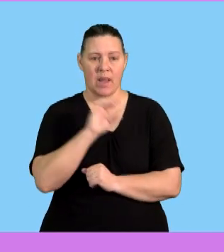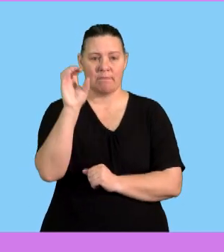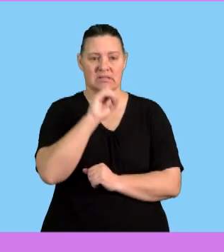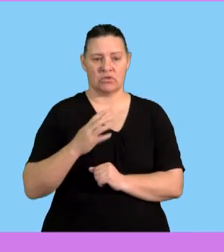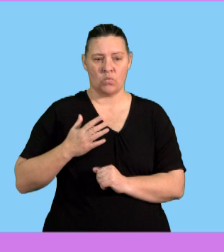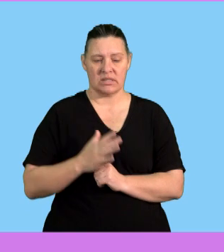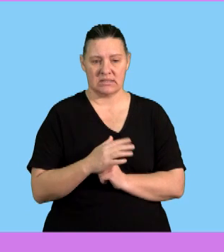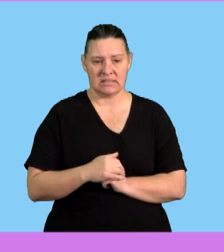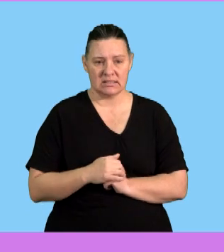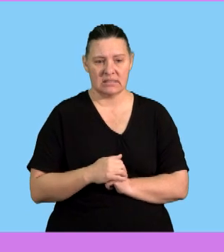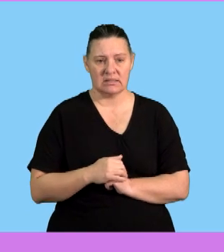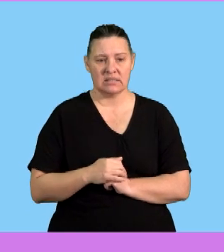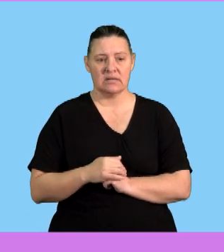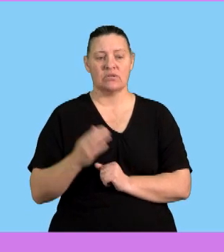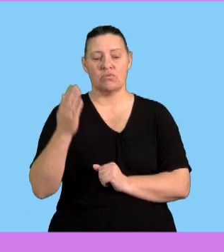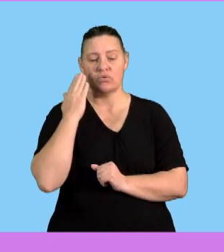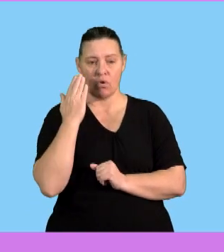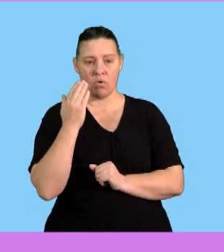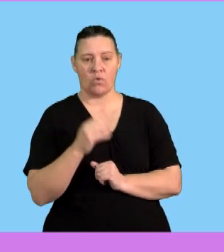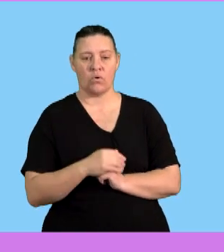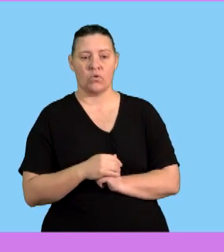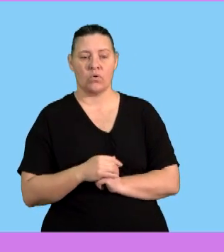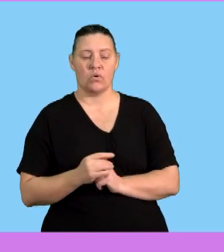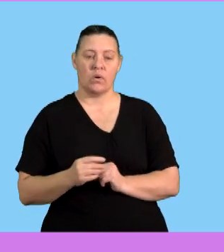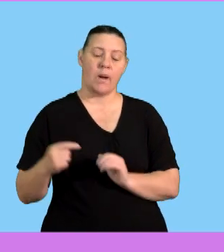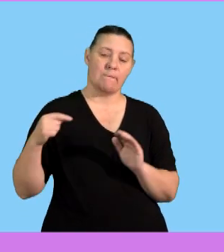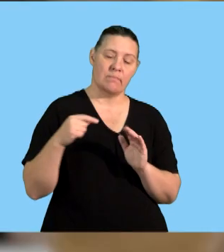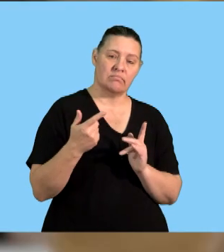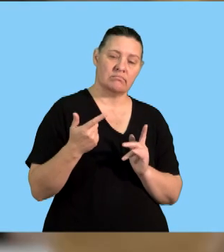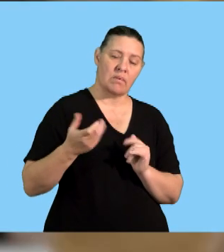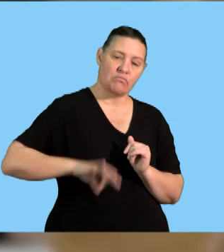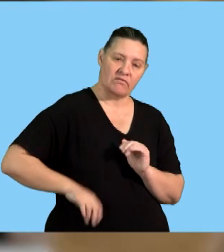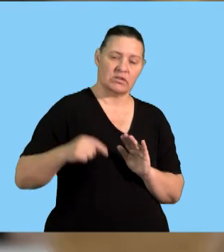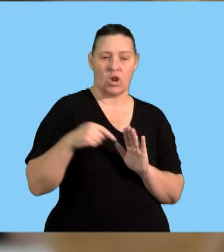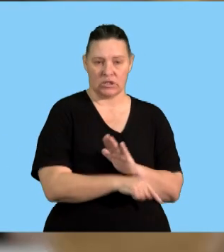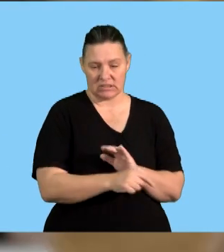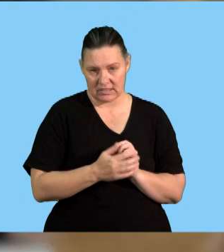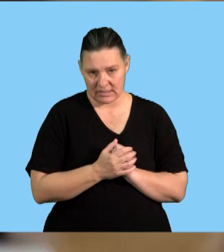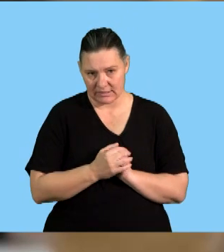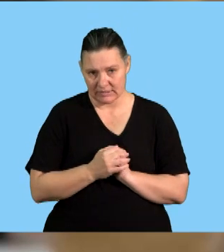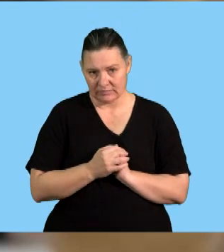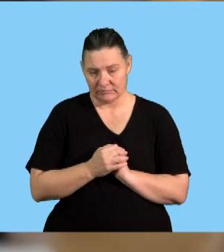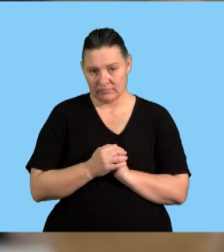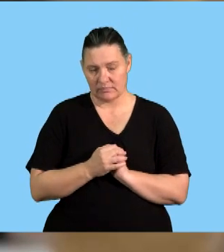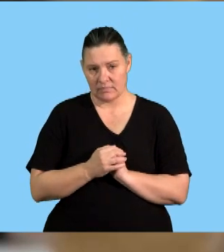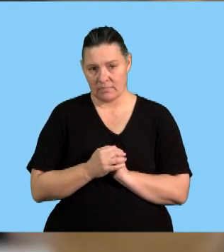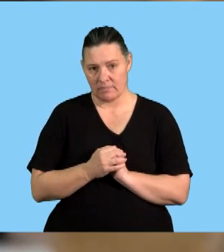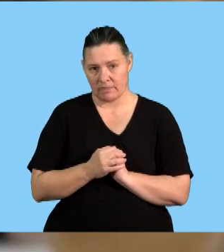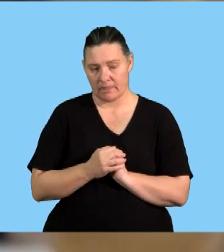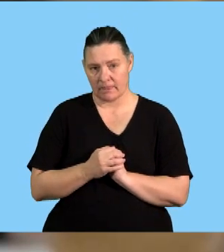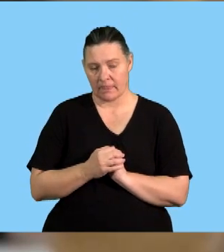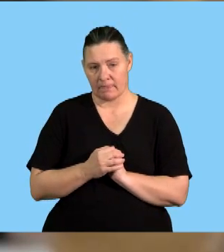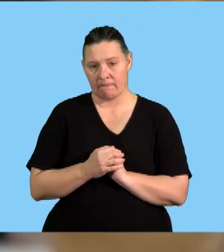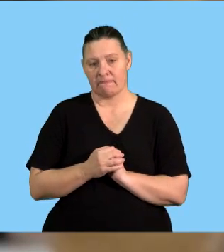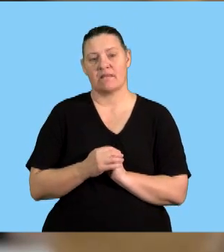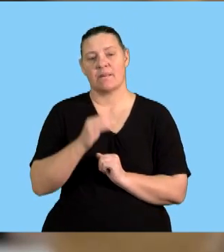percentage, and then you'll know whether it's going to be a profit or a loss. And that